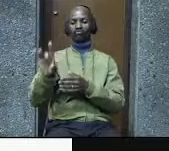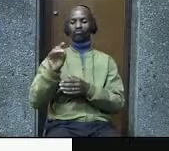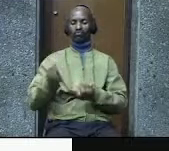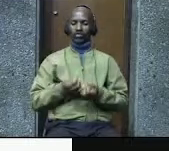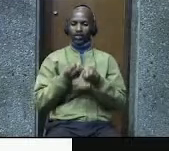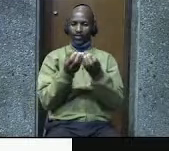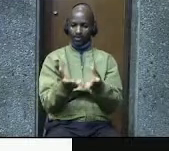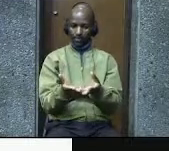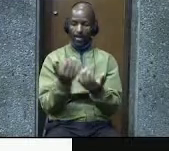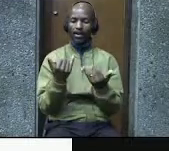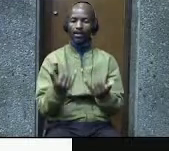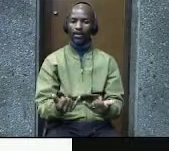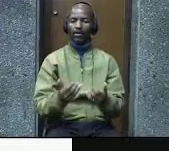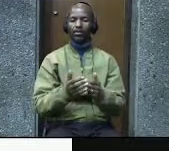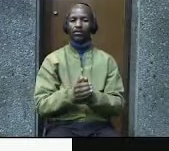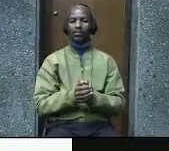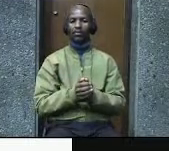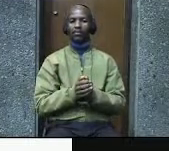passes. So